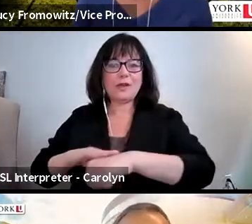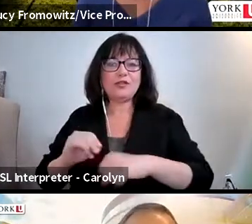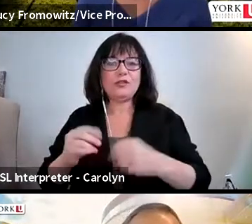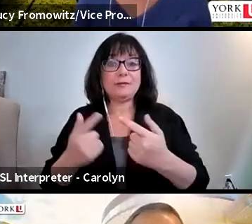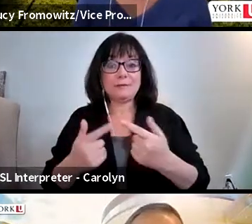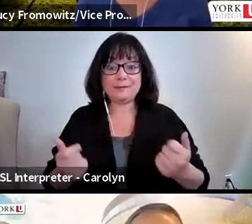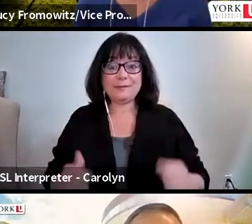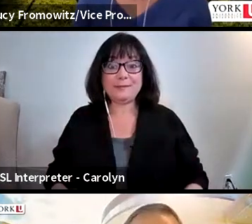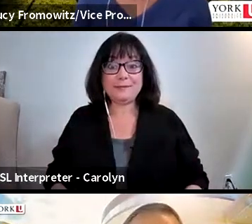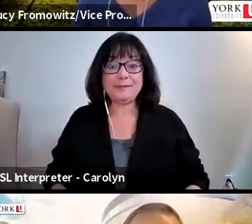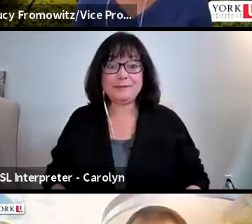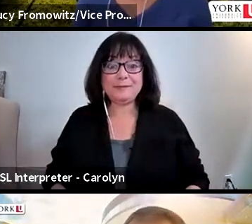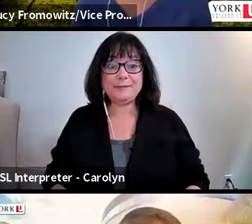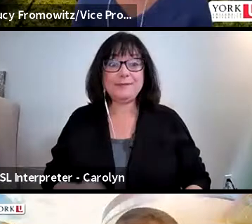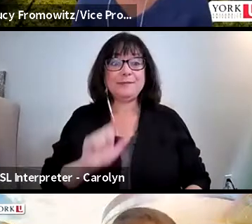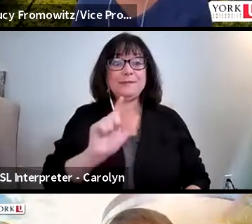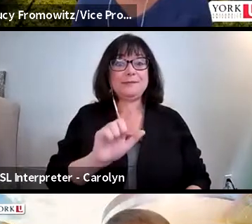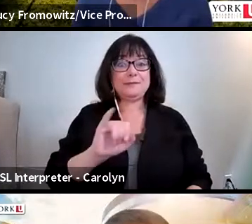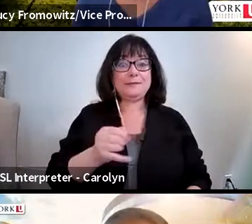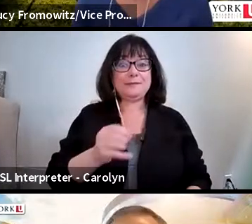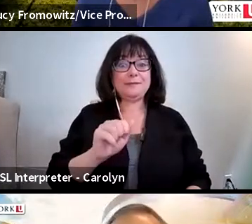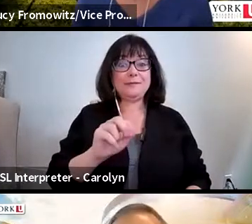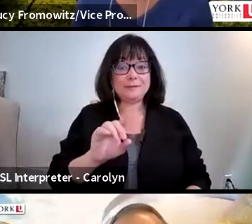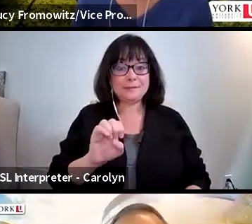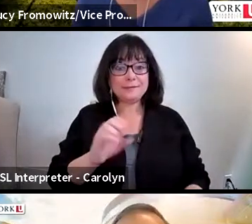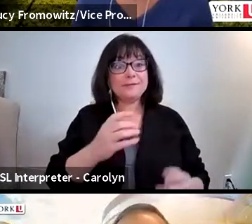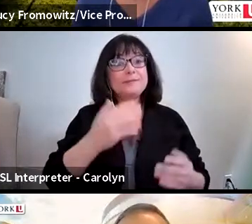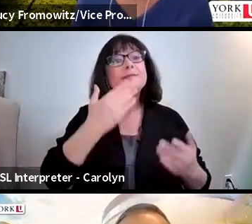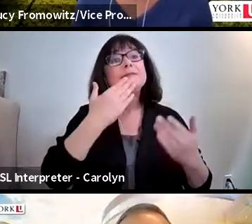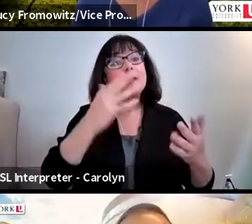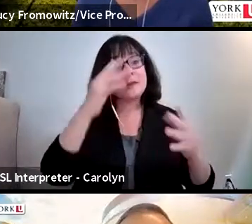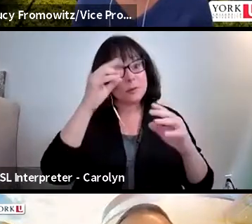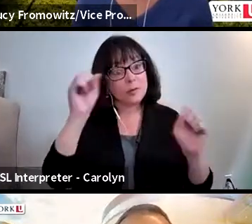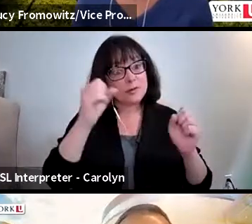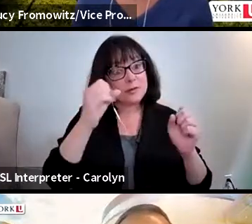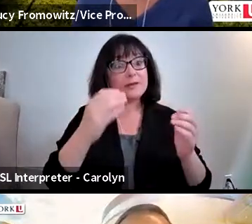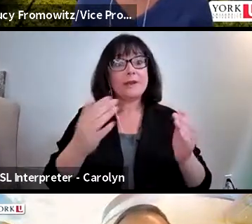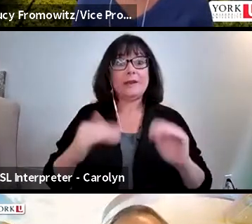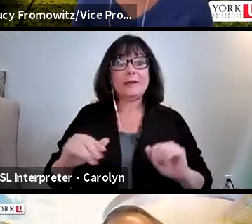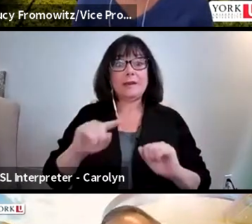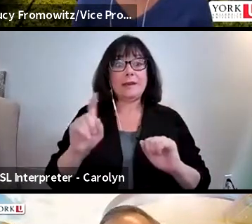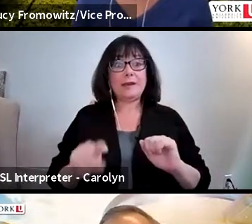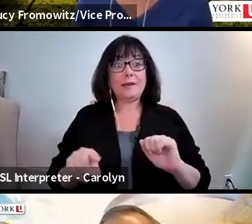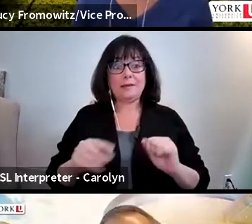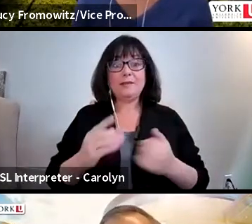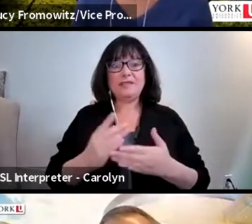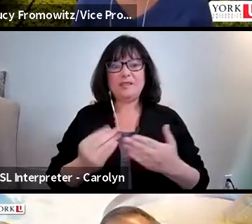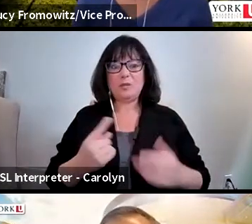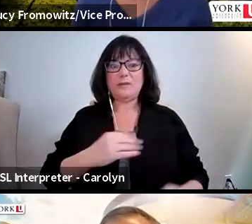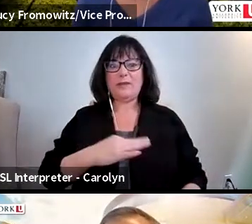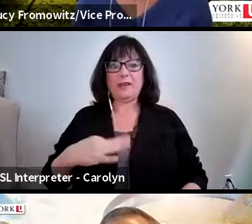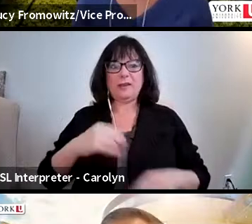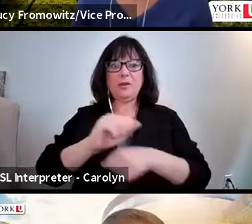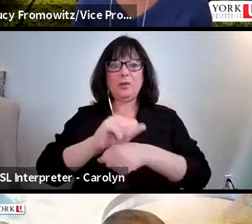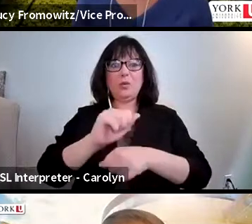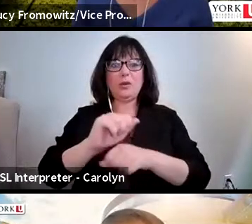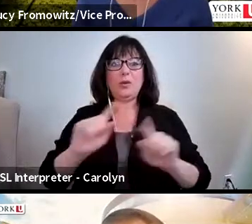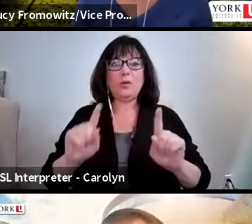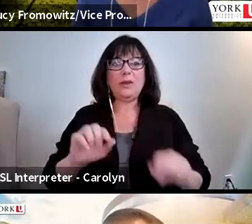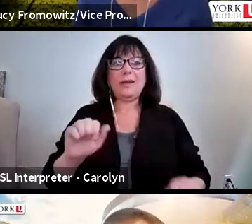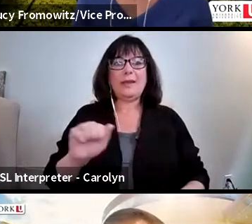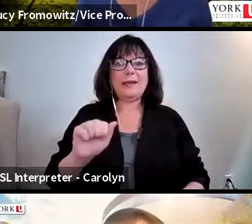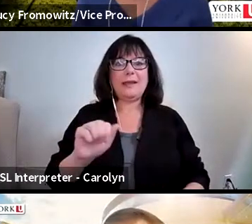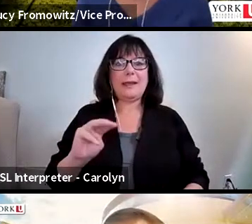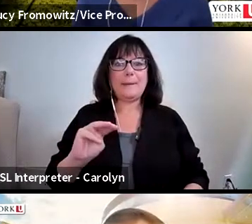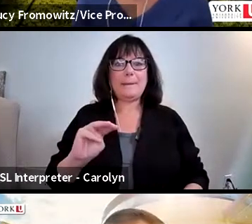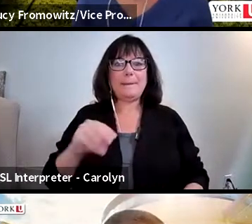Thank you, President Lenton. The next question comes to us from a faculty member who works in AMPD and has a